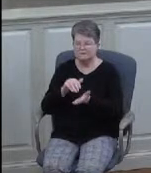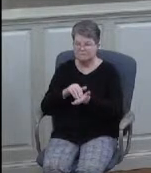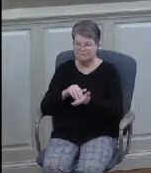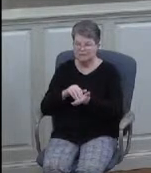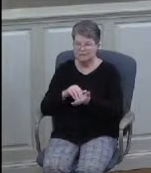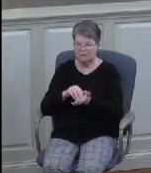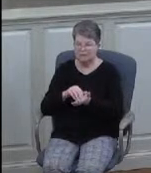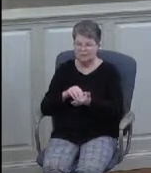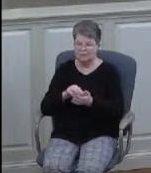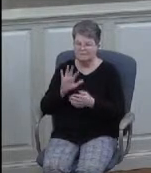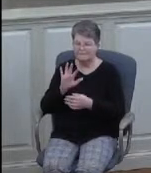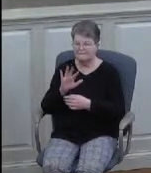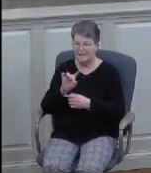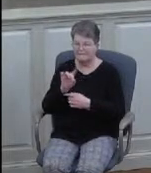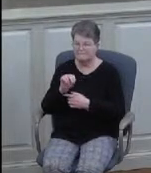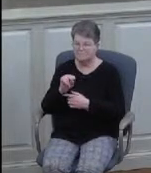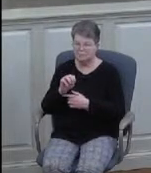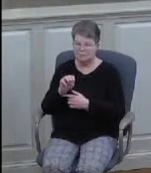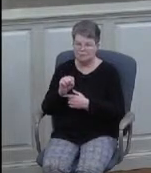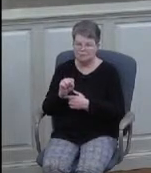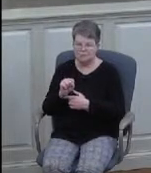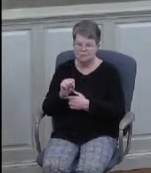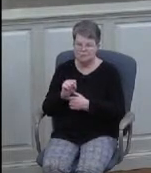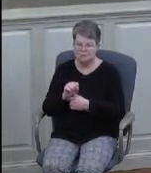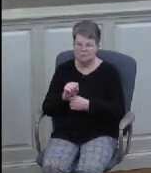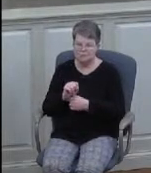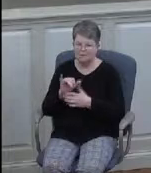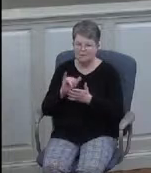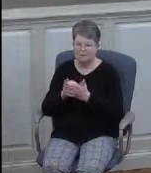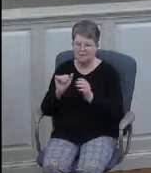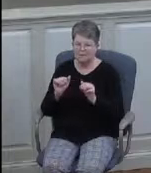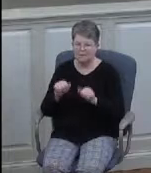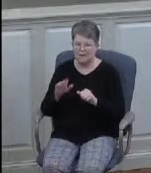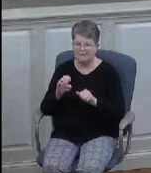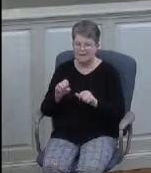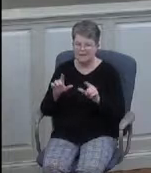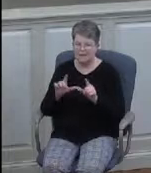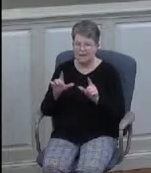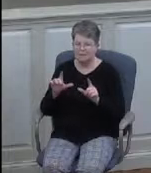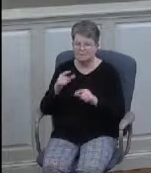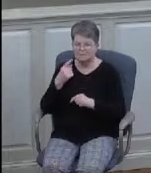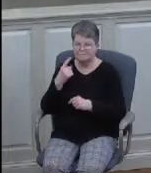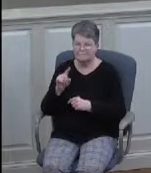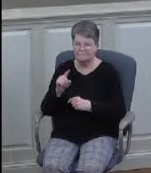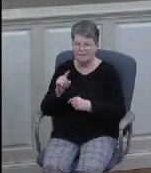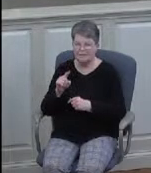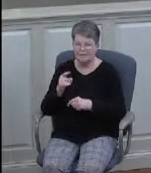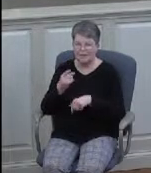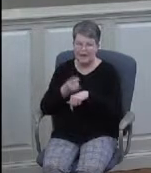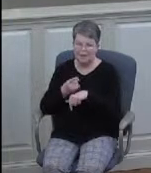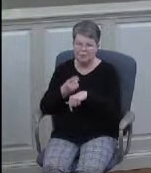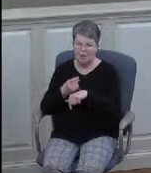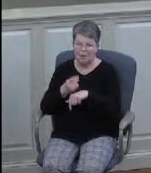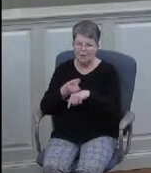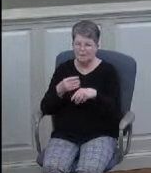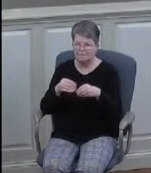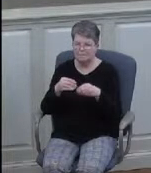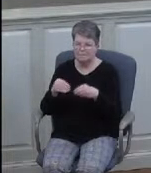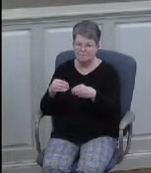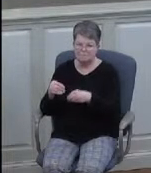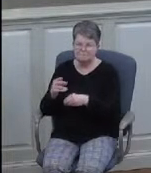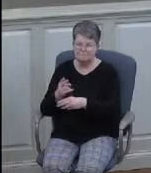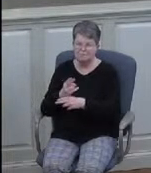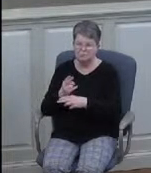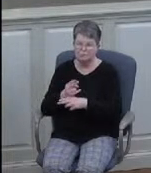the five zones that can be licensed for alcoholic beverage